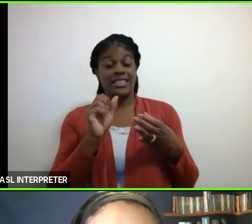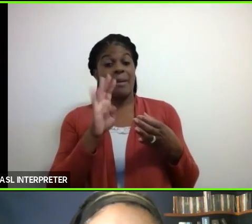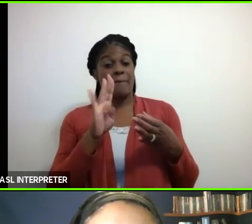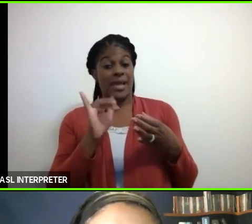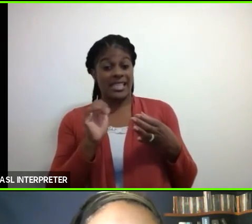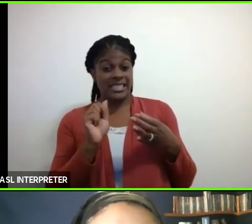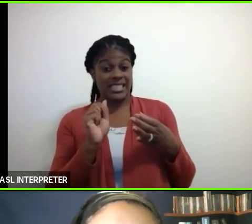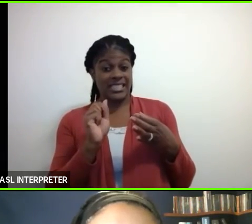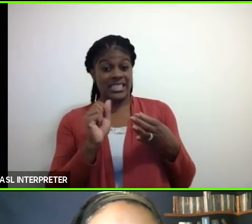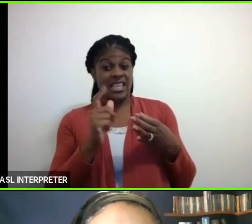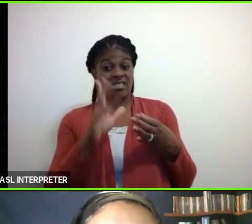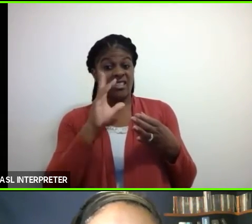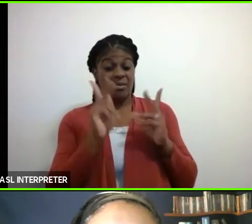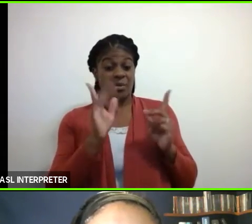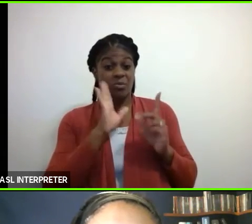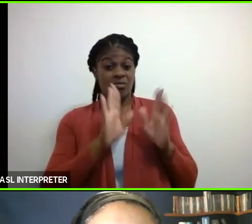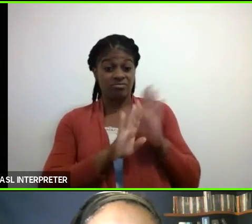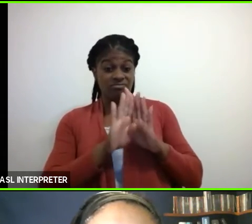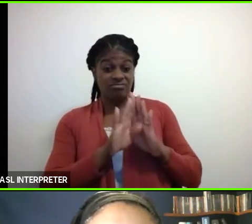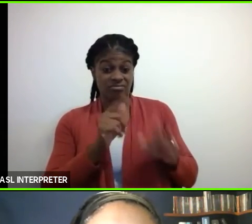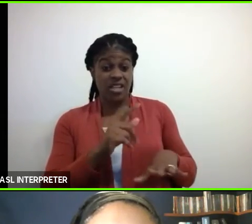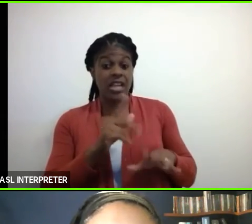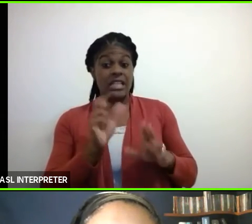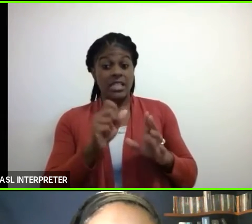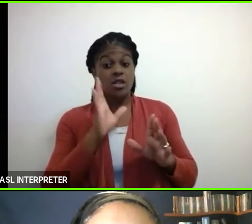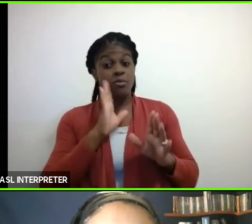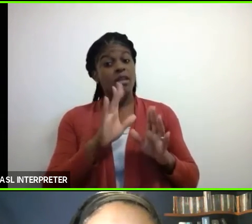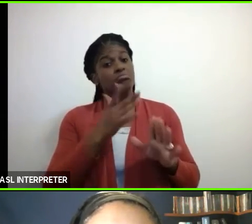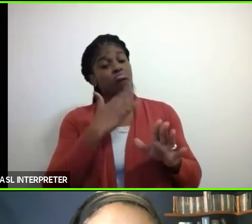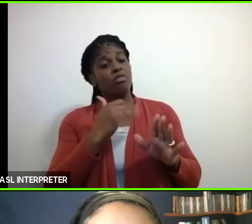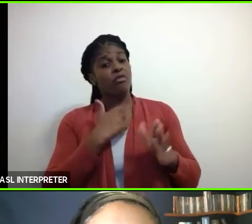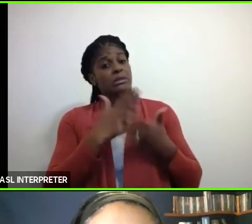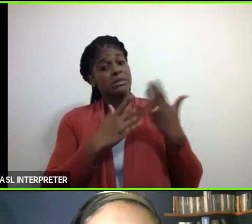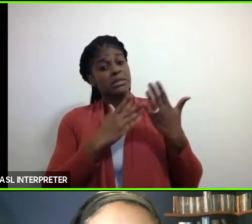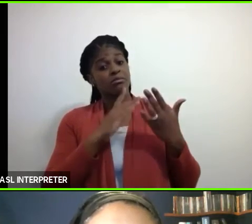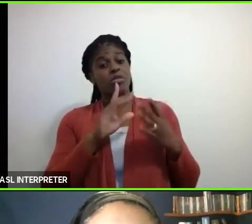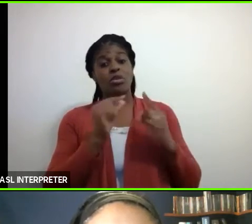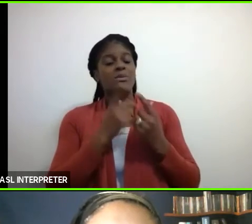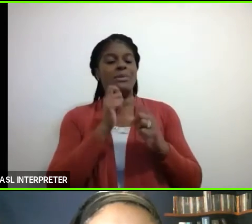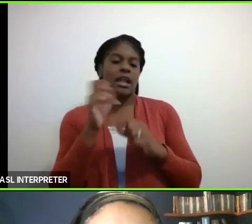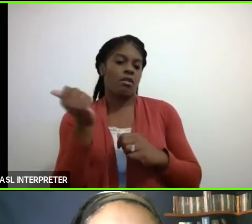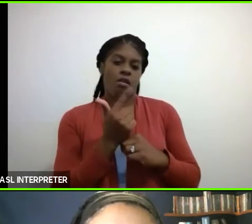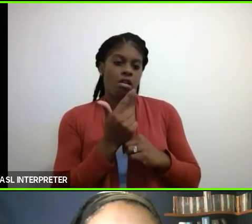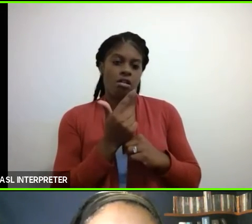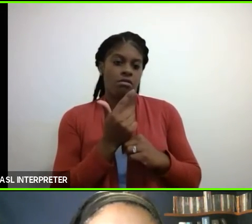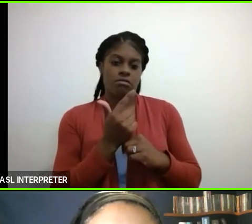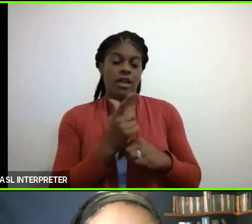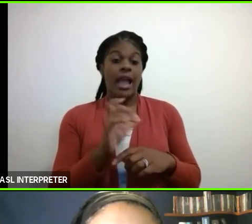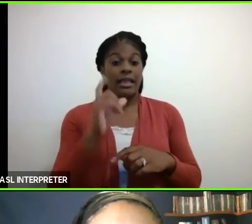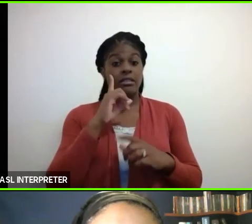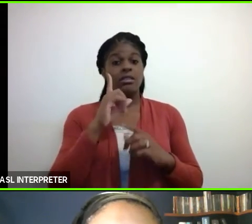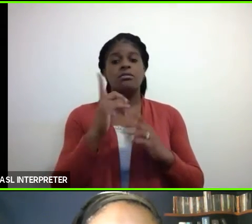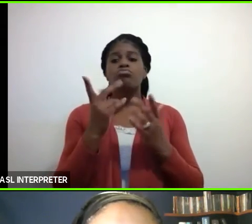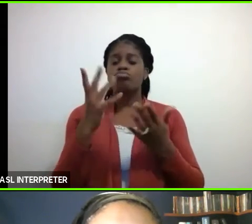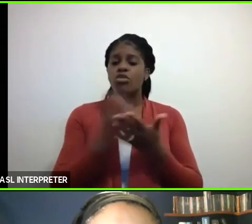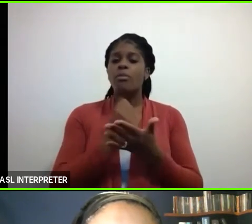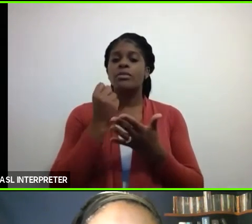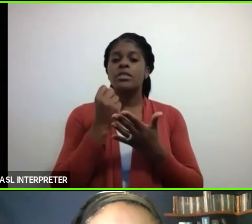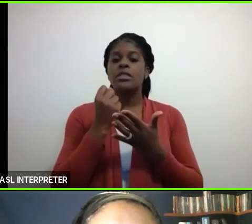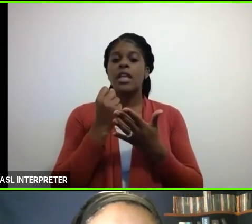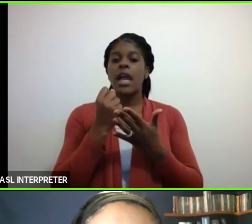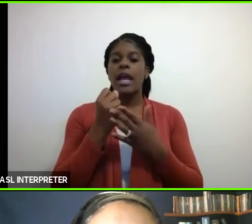be valuable for certain groups, valid for certain communities, but not for everyone. So I think it's always an opportunity for us